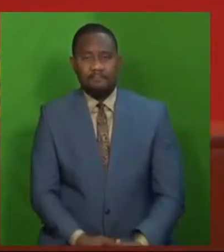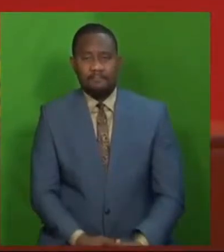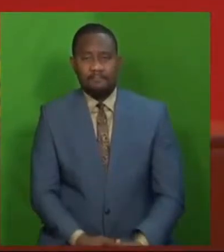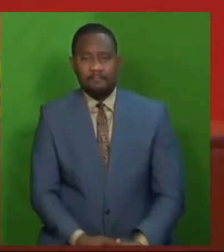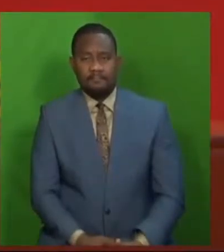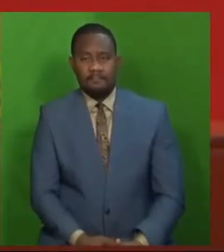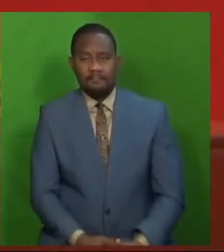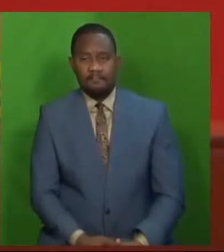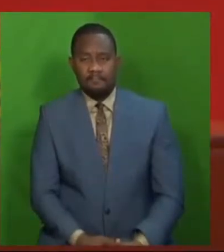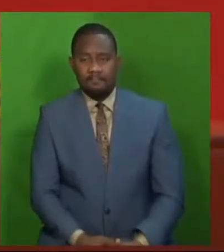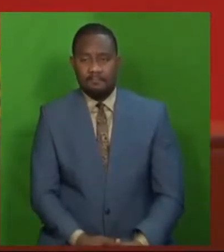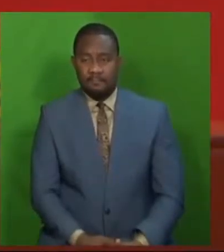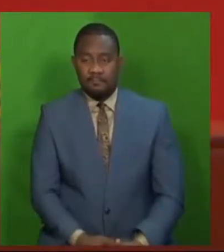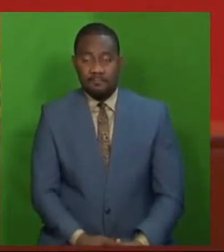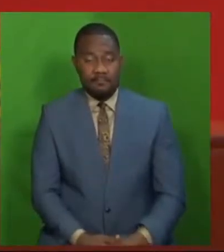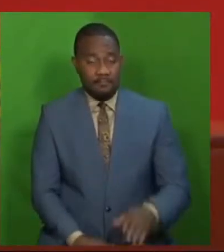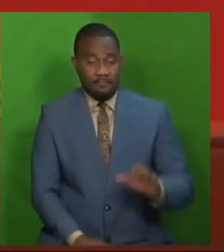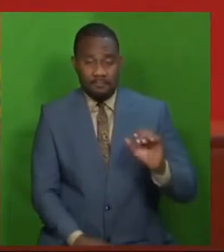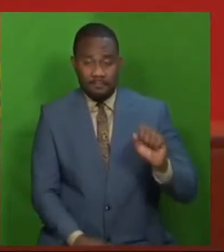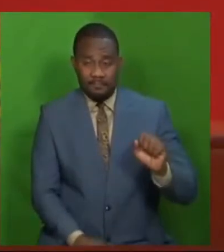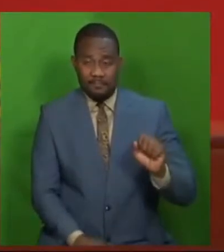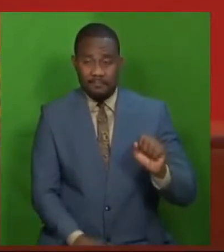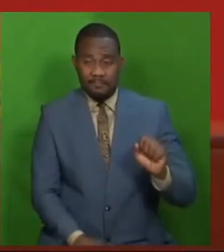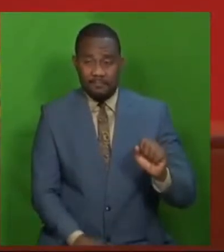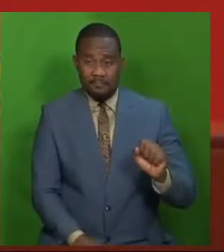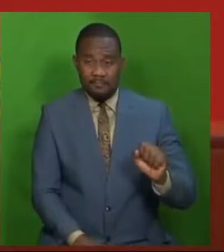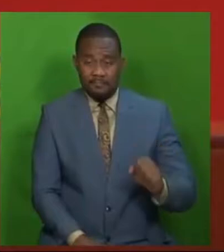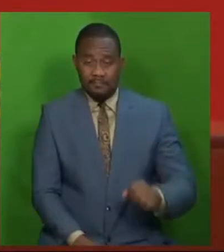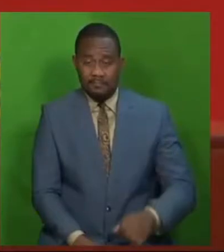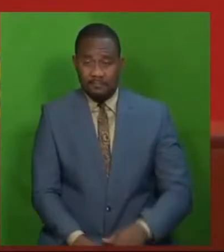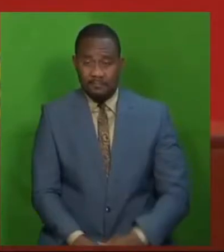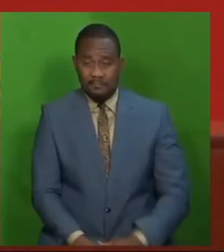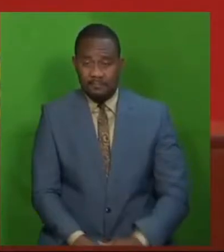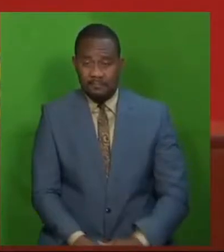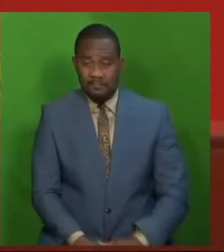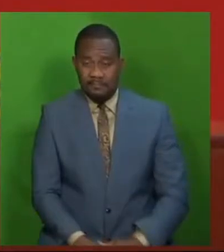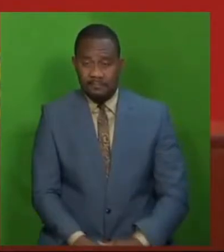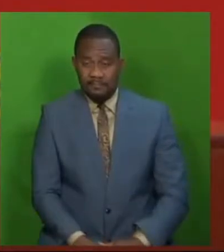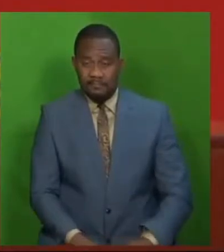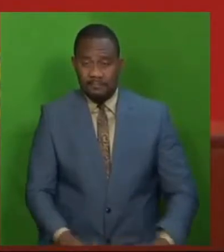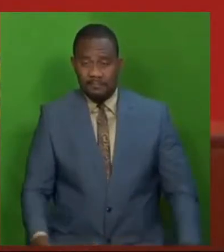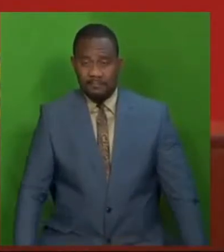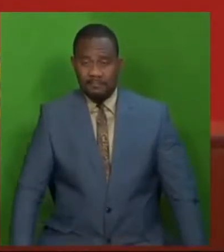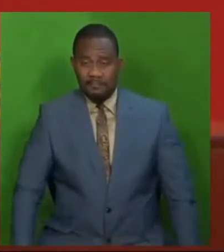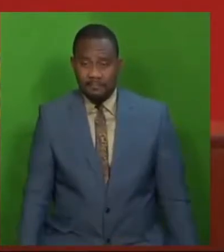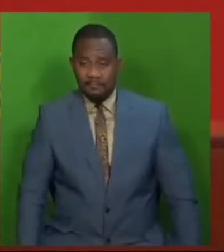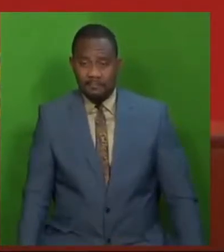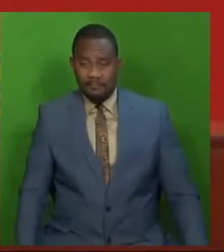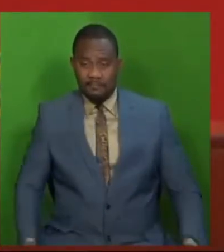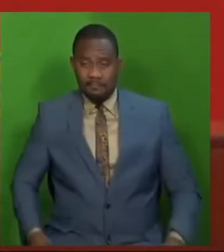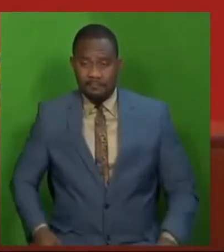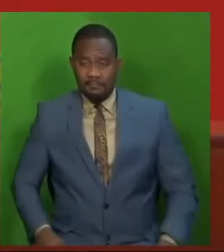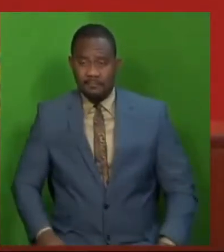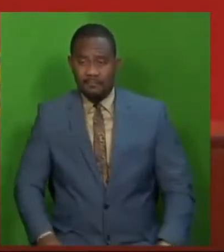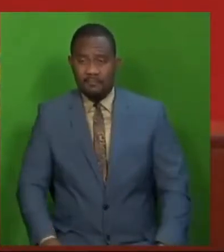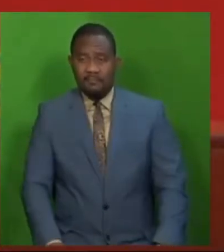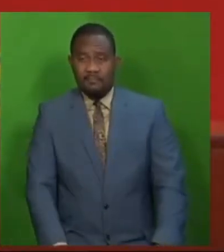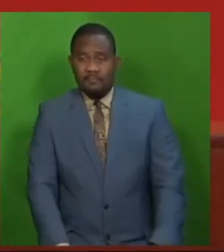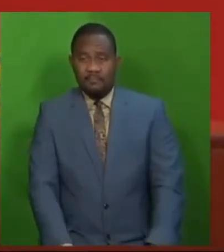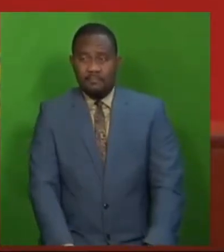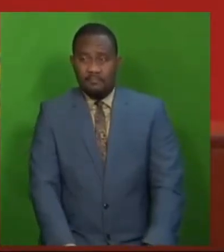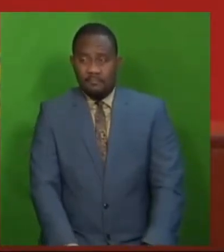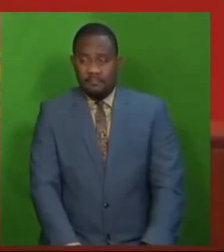interrupted. Yes, Honorable former Deputy Minister. Thank you, Mr. Speaker. Mr. Speaker, I come under